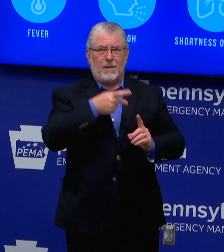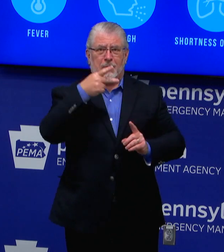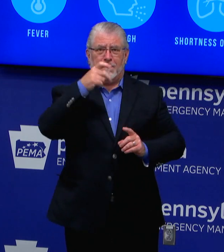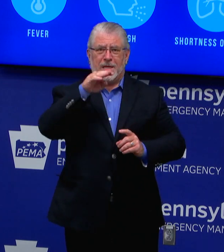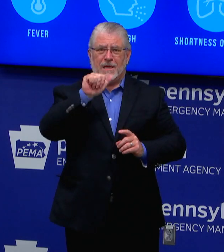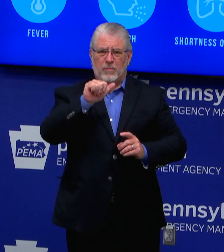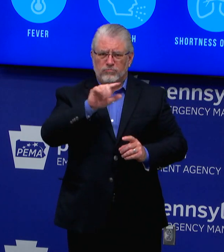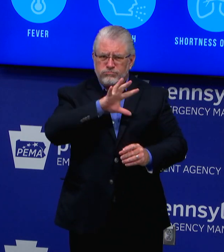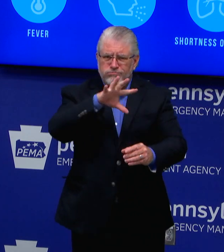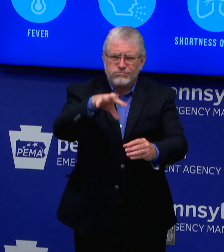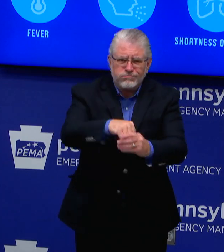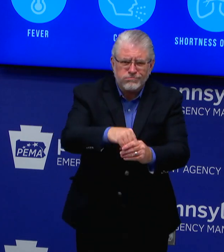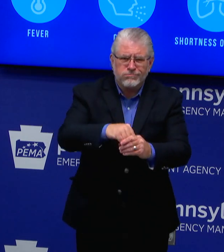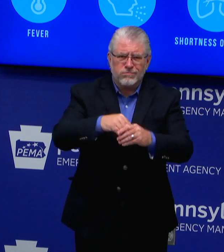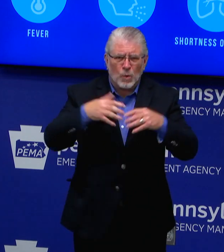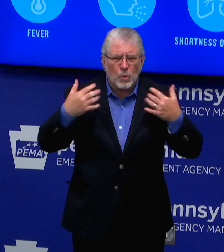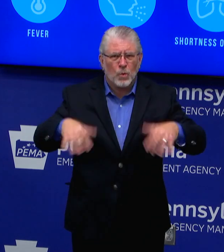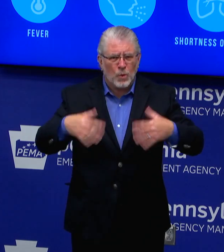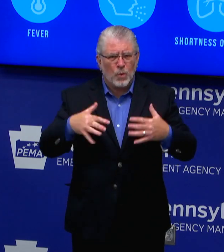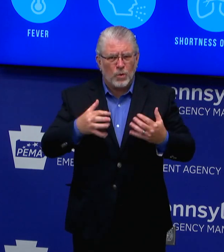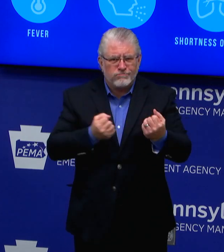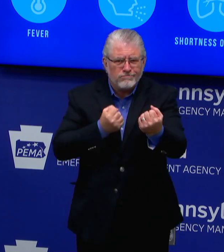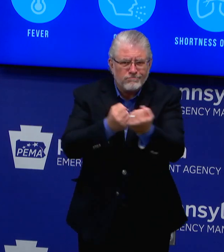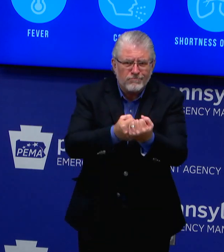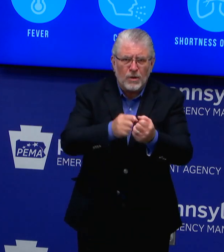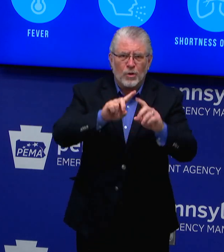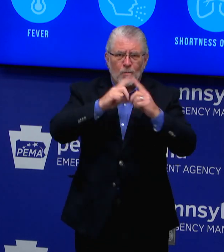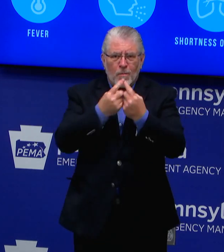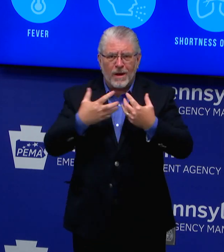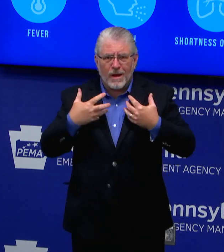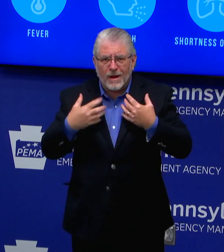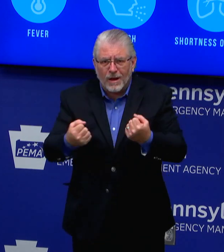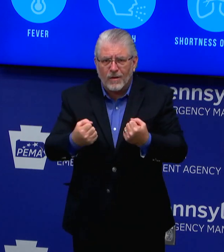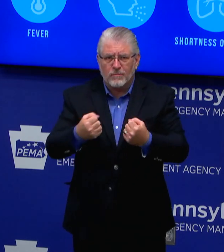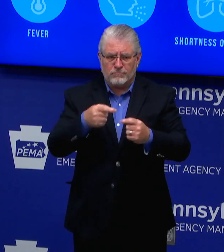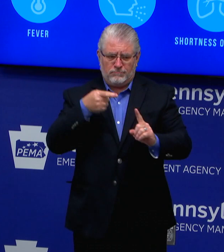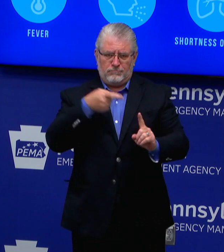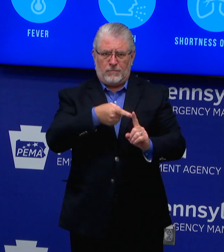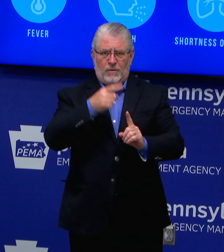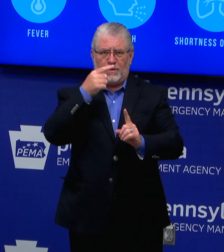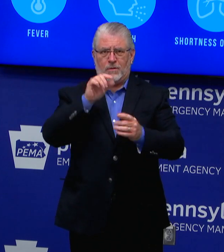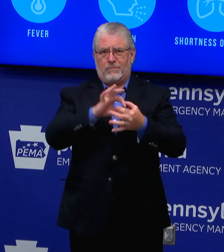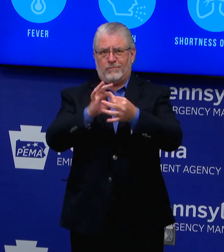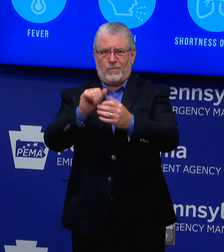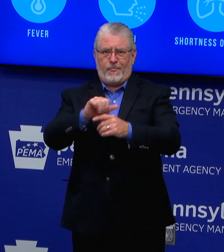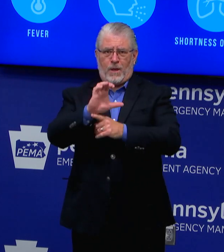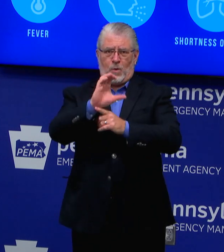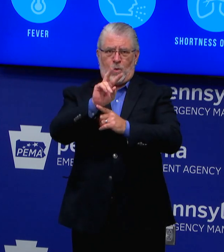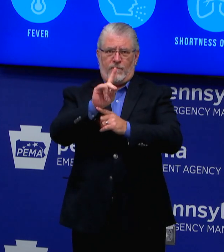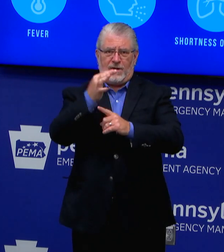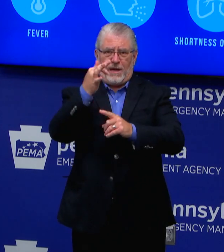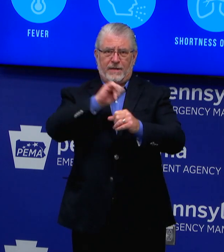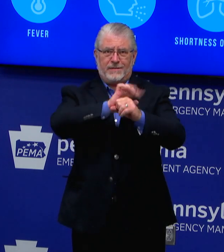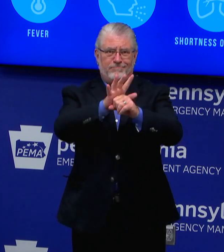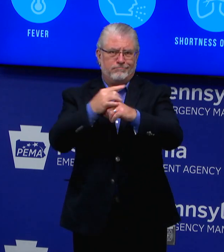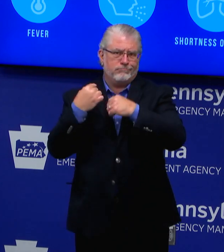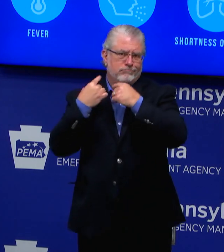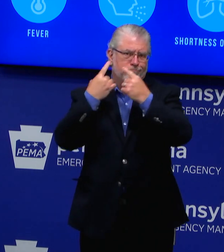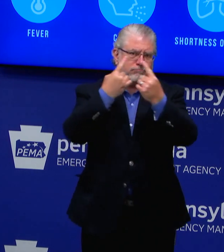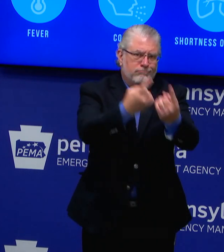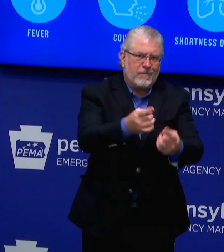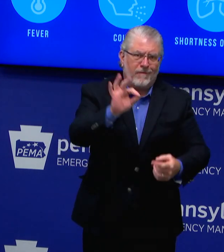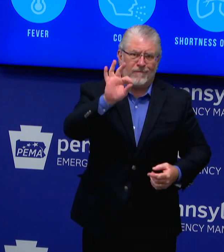and support of the Department of Health to the COVID-19 crisis since February. While this crisis is significantly different than